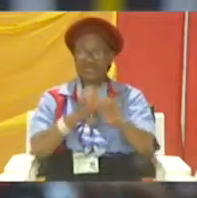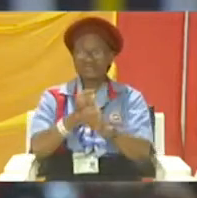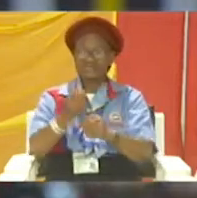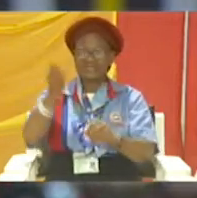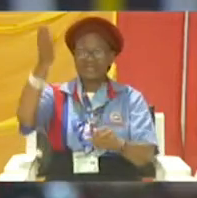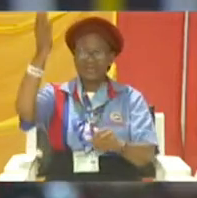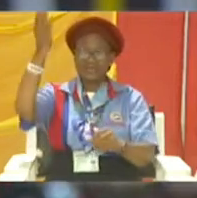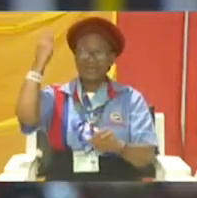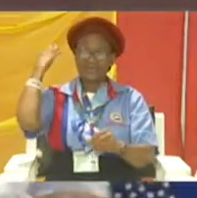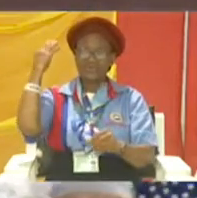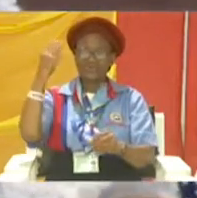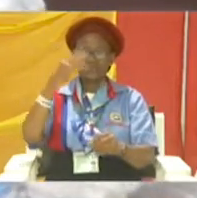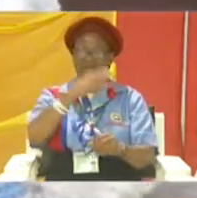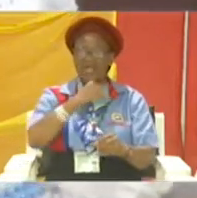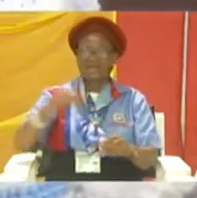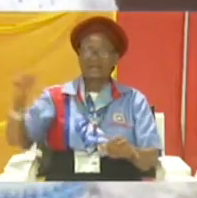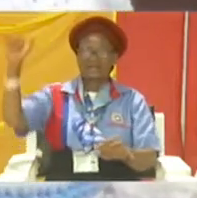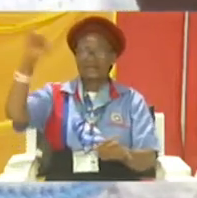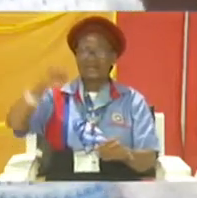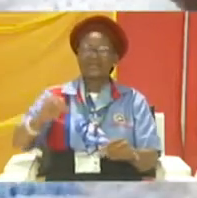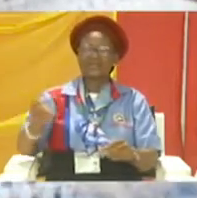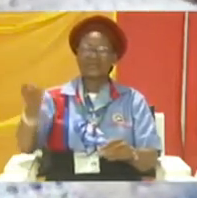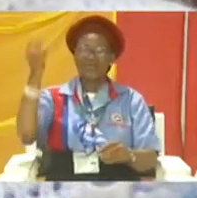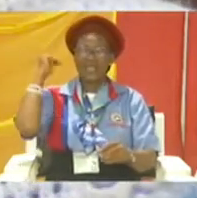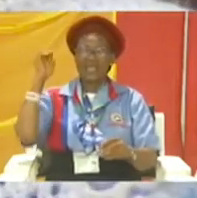were in contact with us through